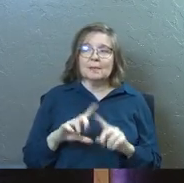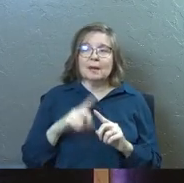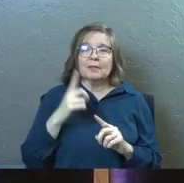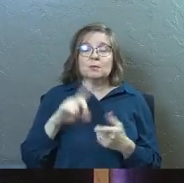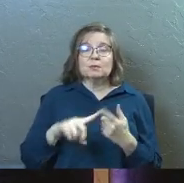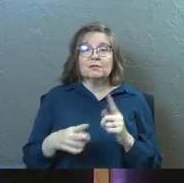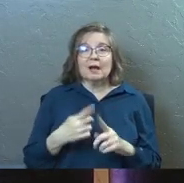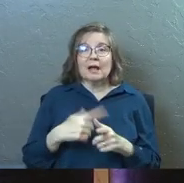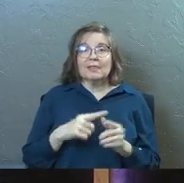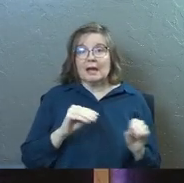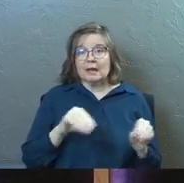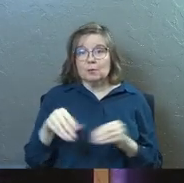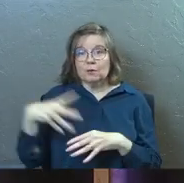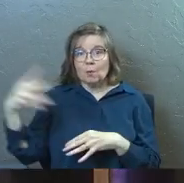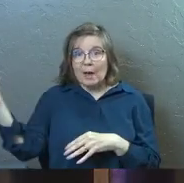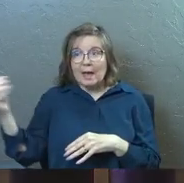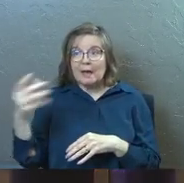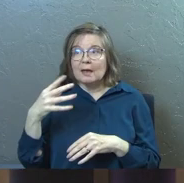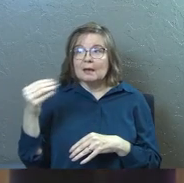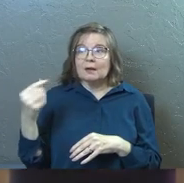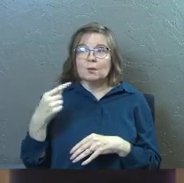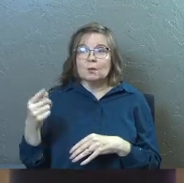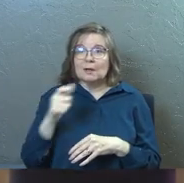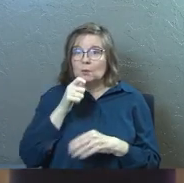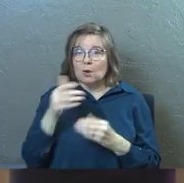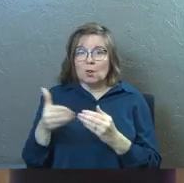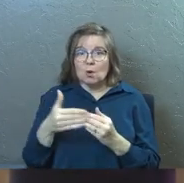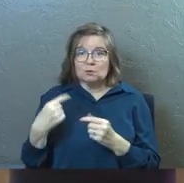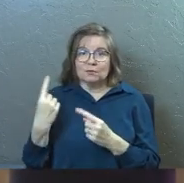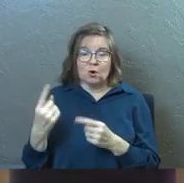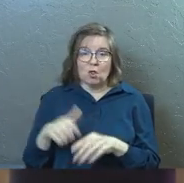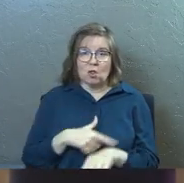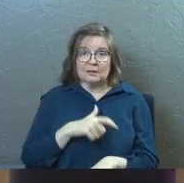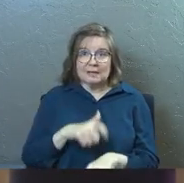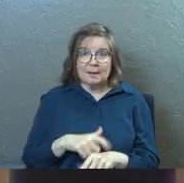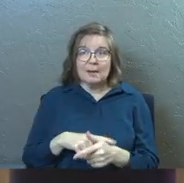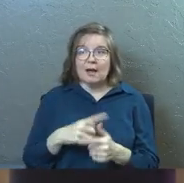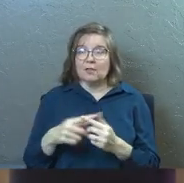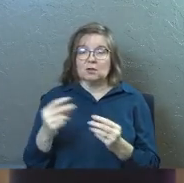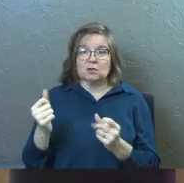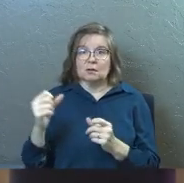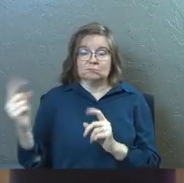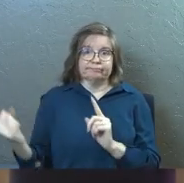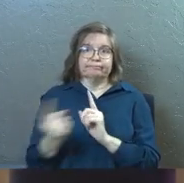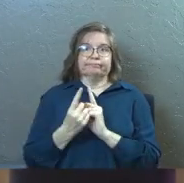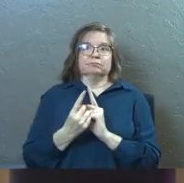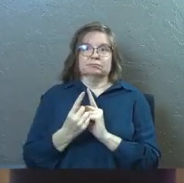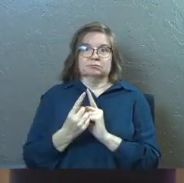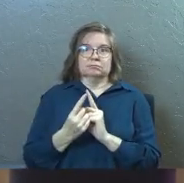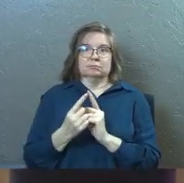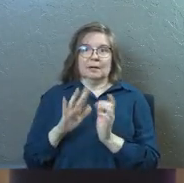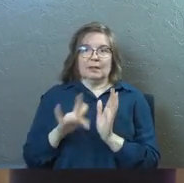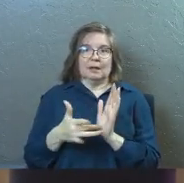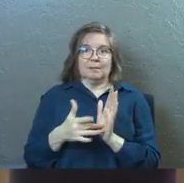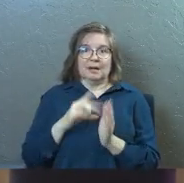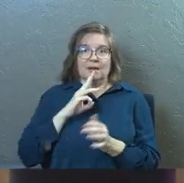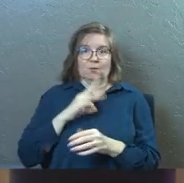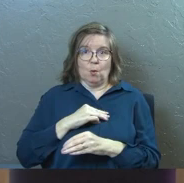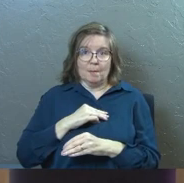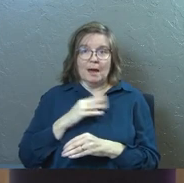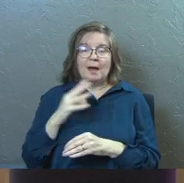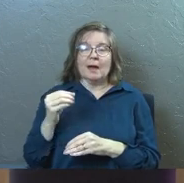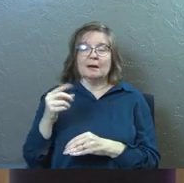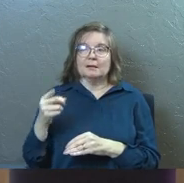But there was this friendship, and then he moved away, and we weren't close for a long time. And then all of a sudden, I ran into him in the middle of